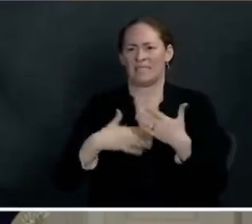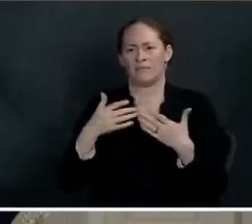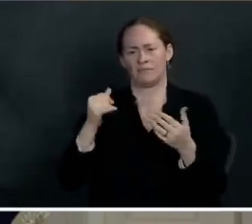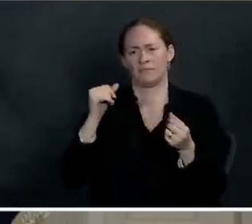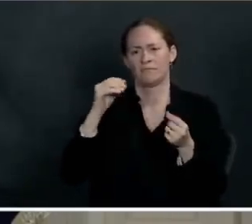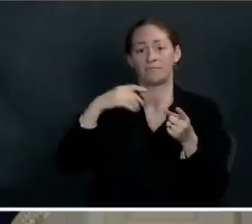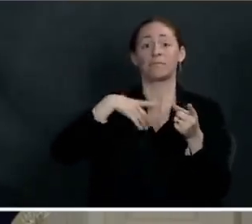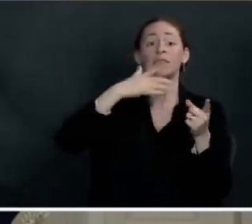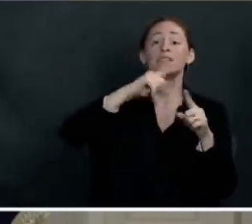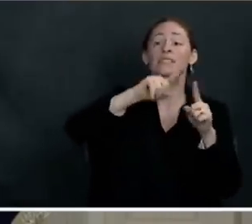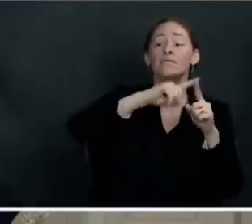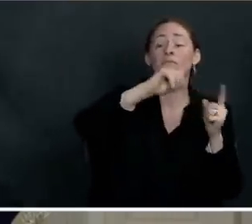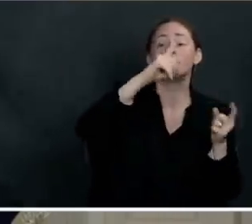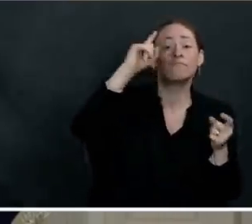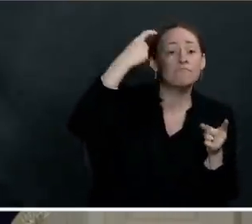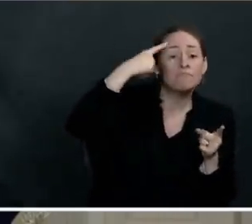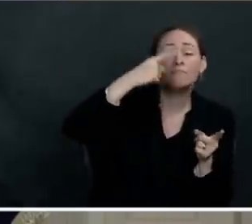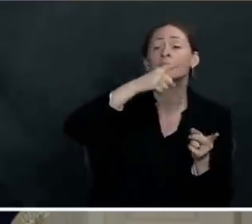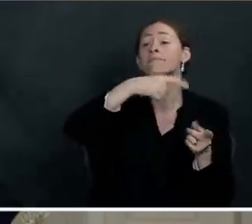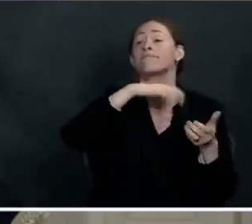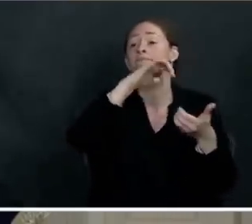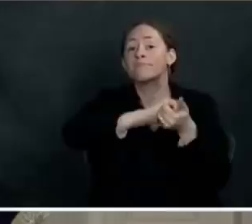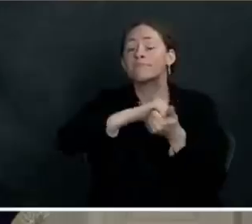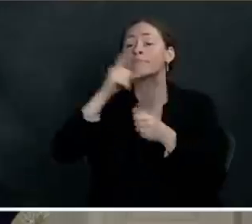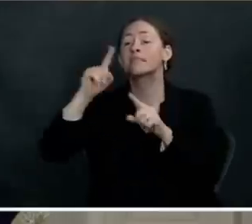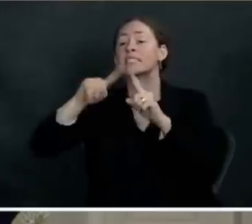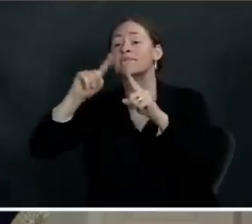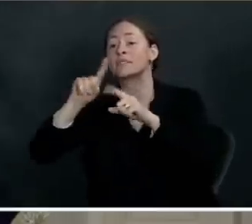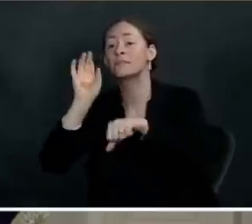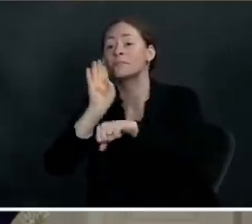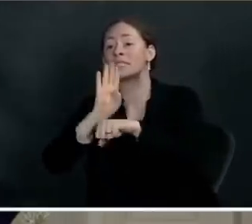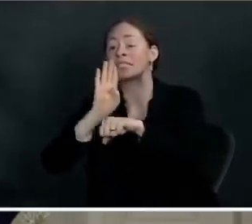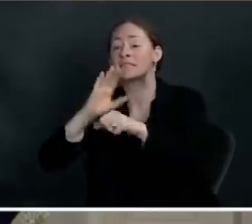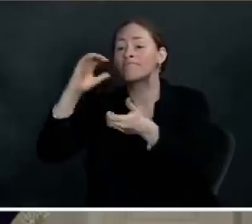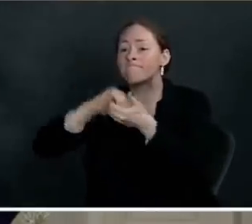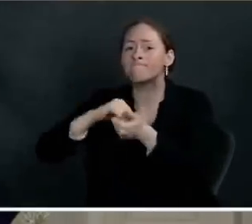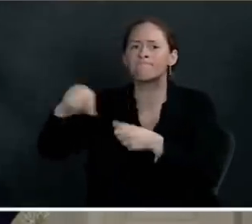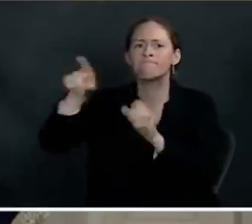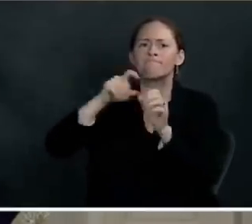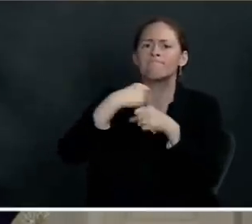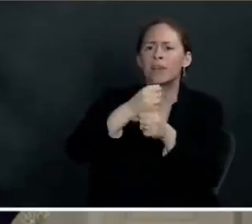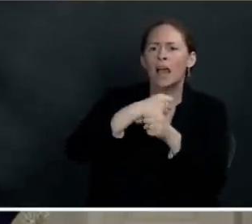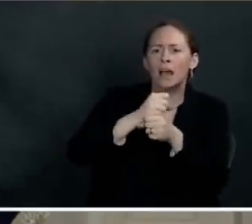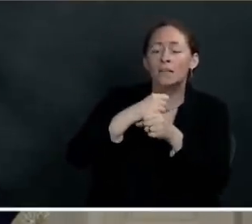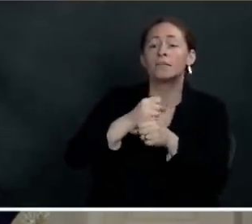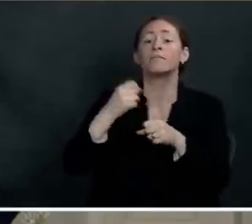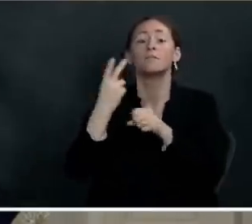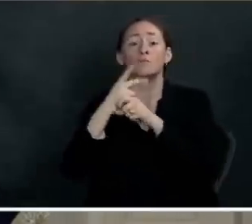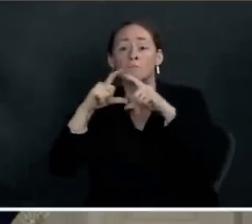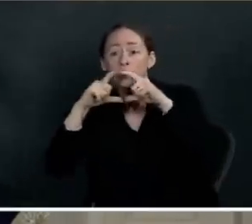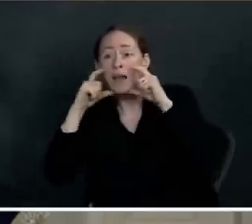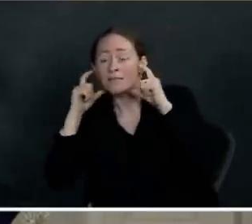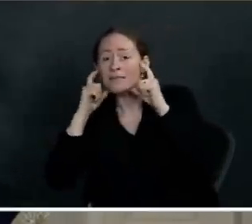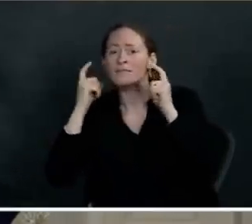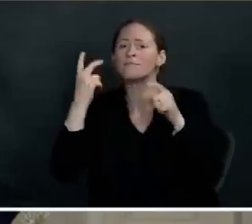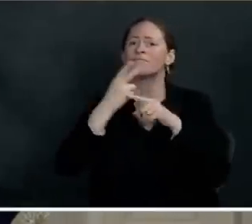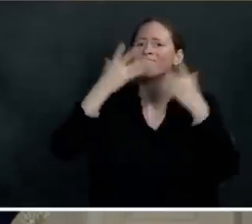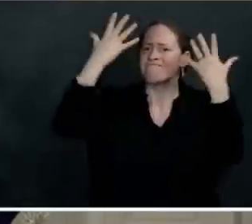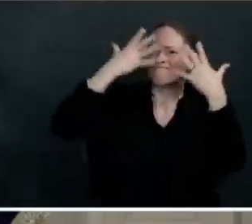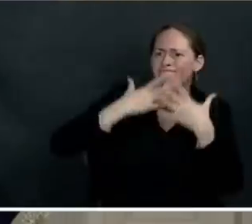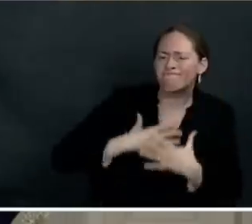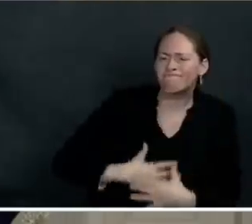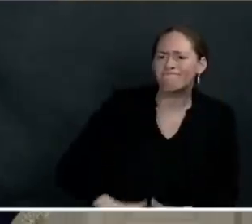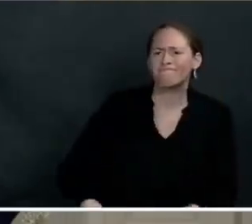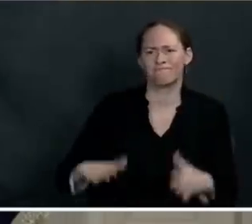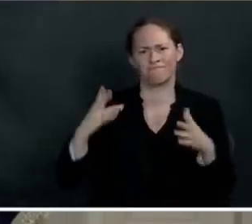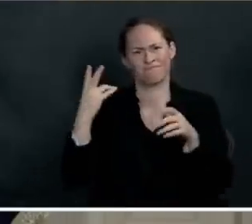up production of vaccine, the protective equipment, the syringes, the needles, the gloves, the swabs, the mask, everything is